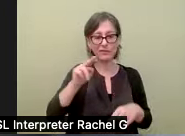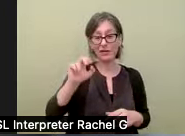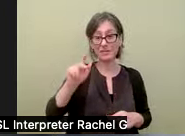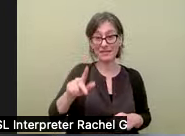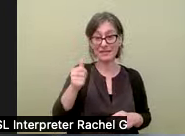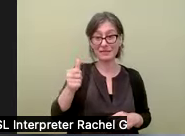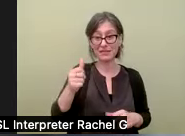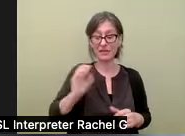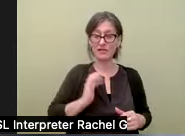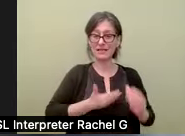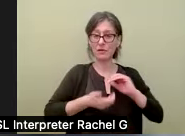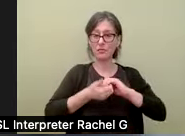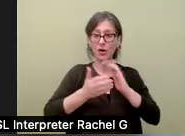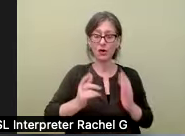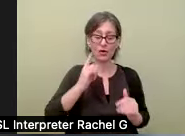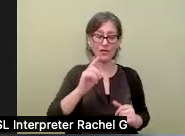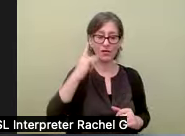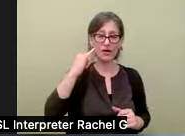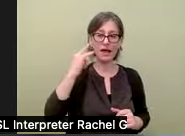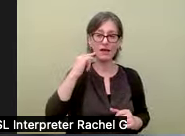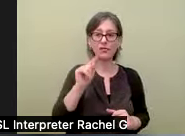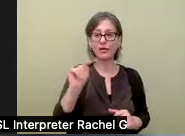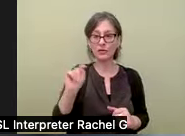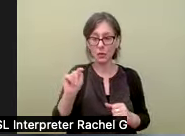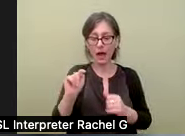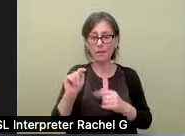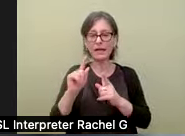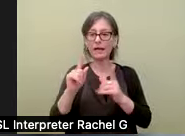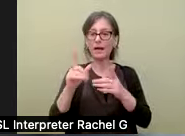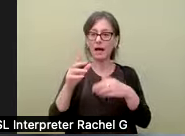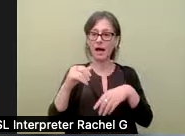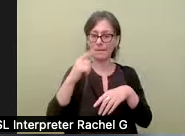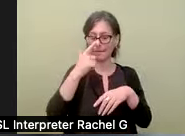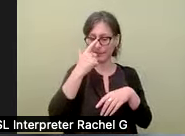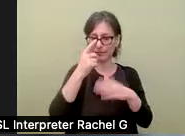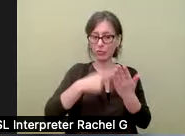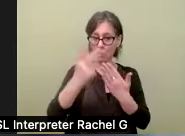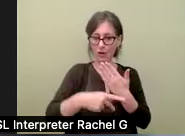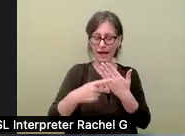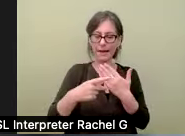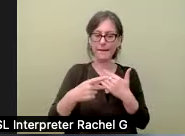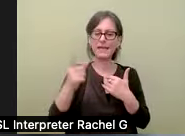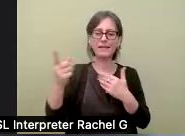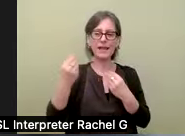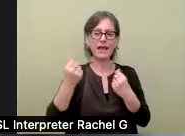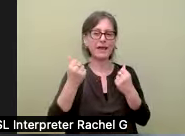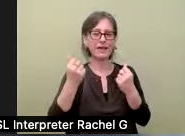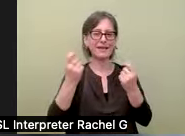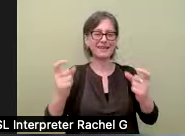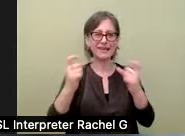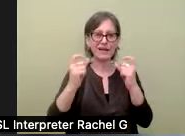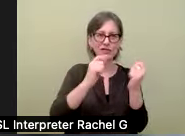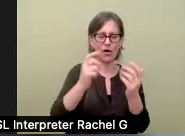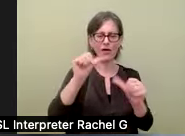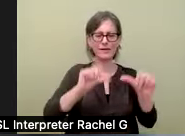is our partner in the California Tsunami Program with the California Geological Survey. They provide all of the